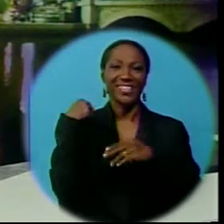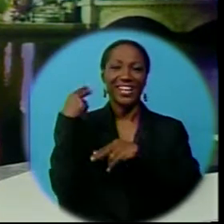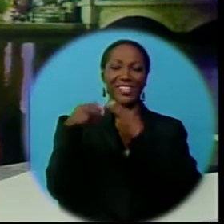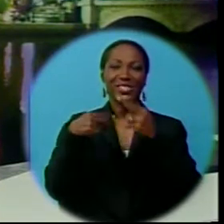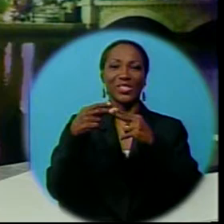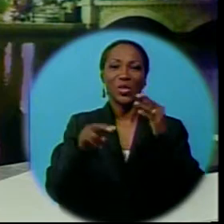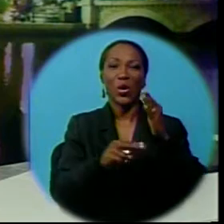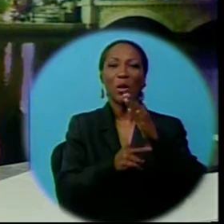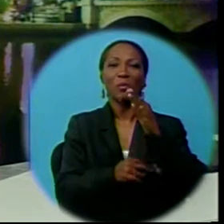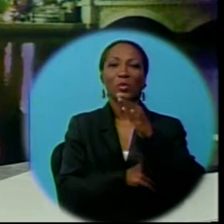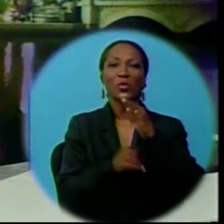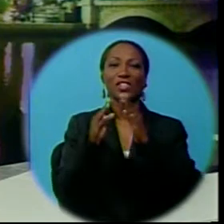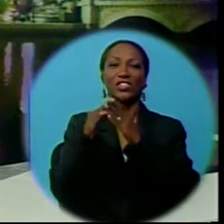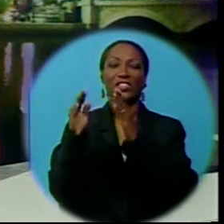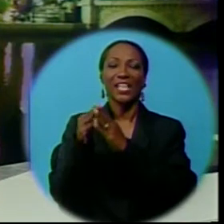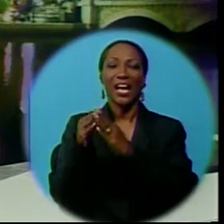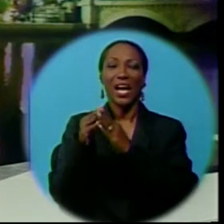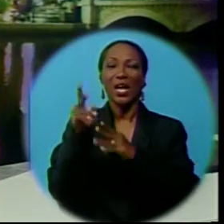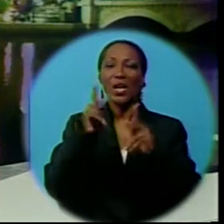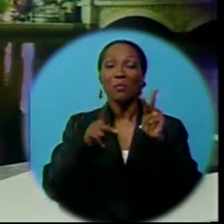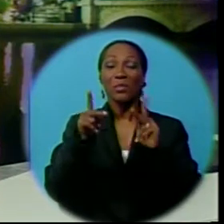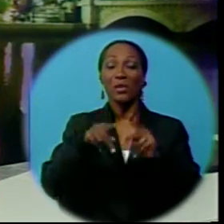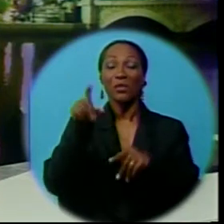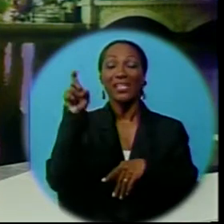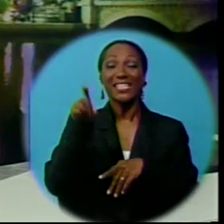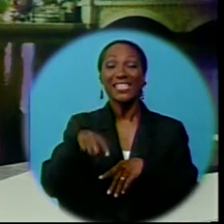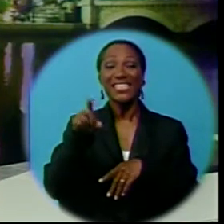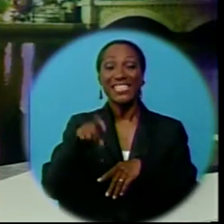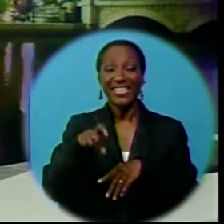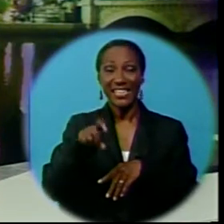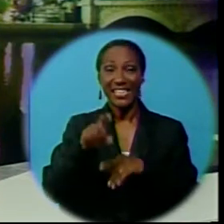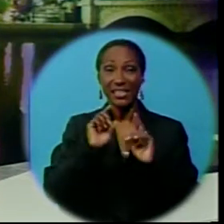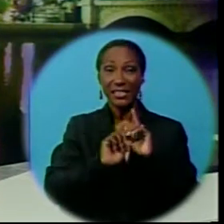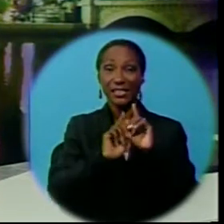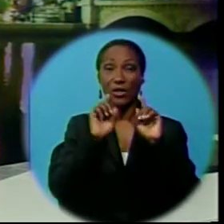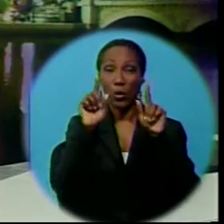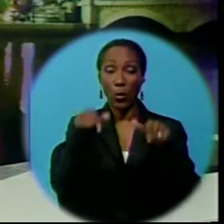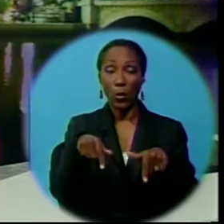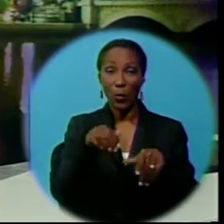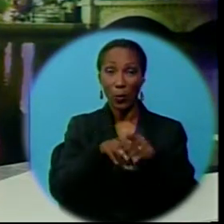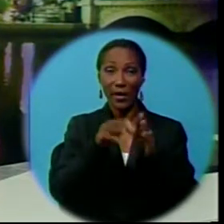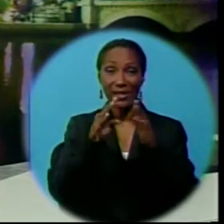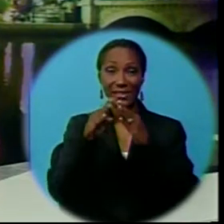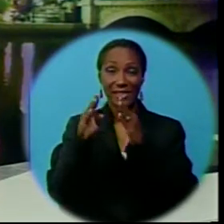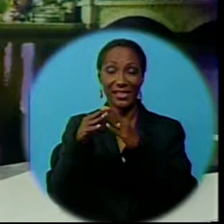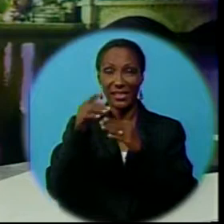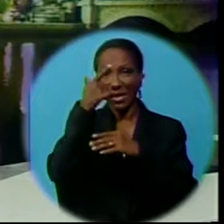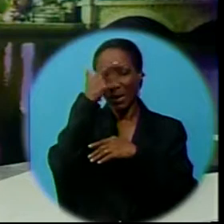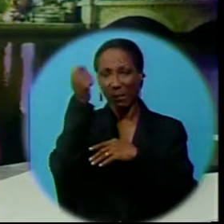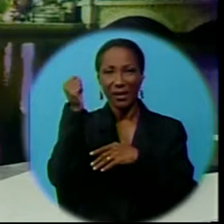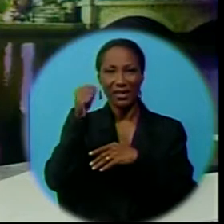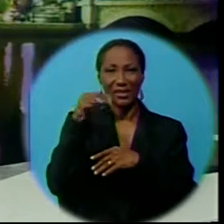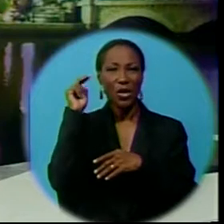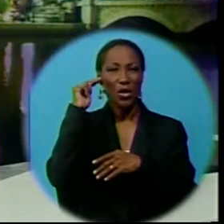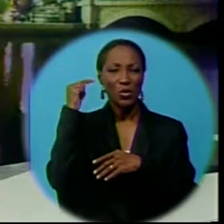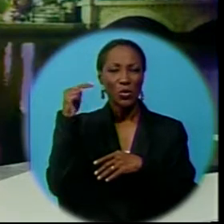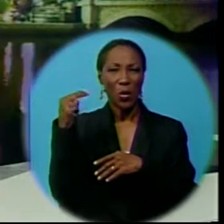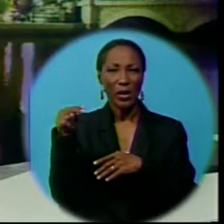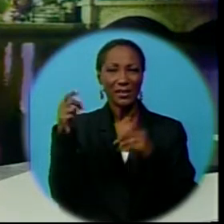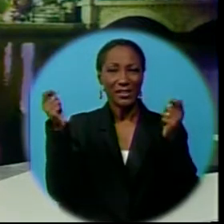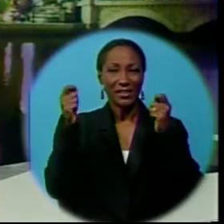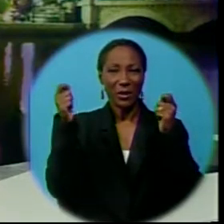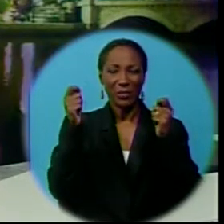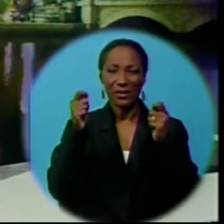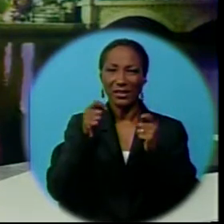life into the city, as noise and celebrations alone won't do it. He shared this view during a lecture organized by the National